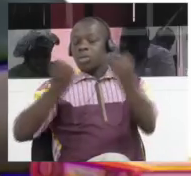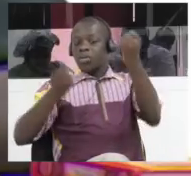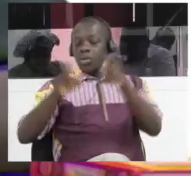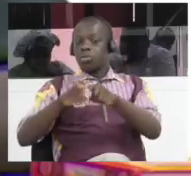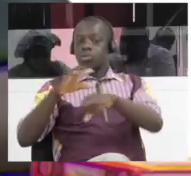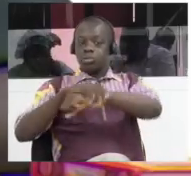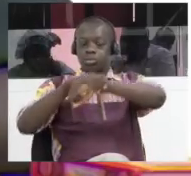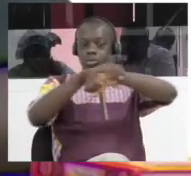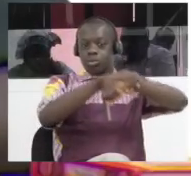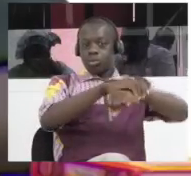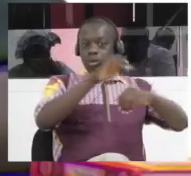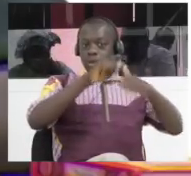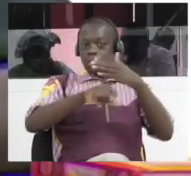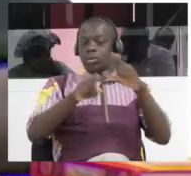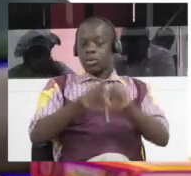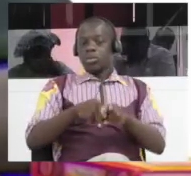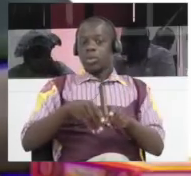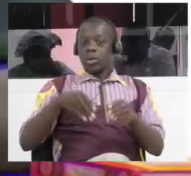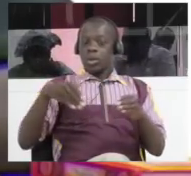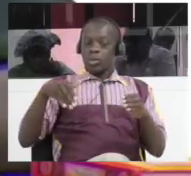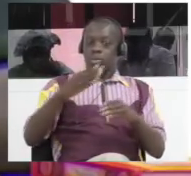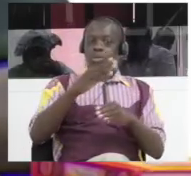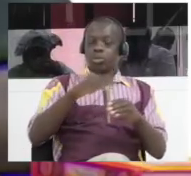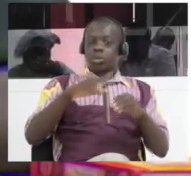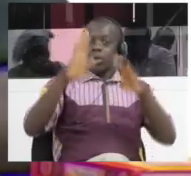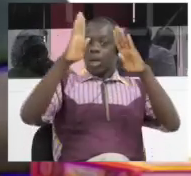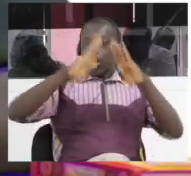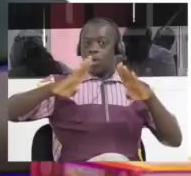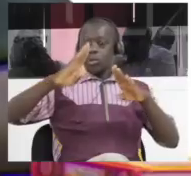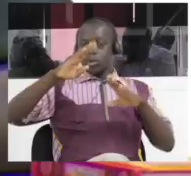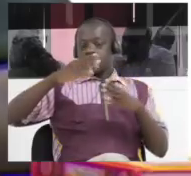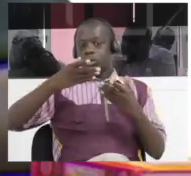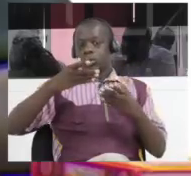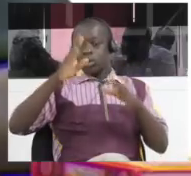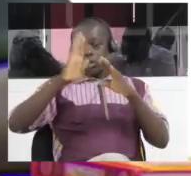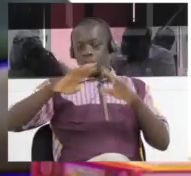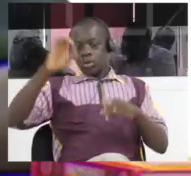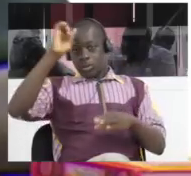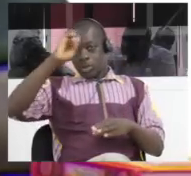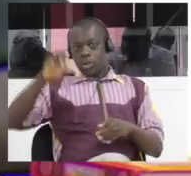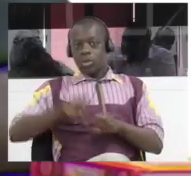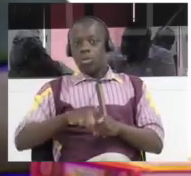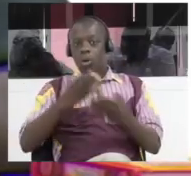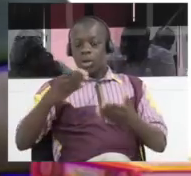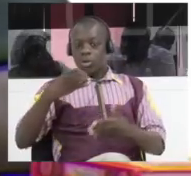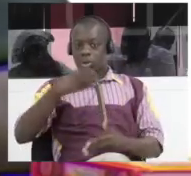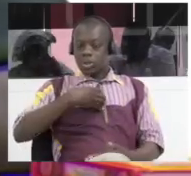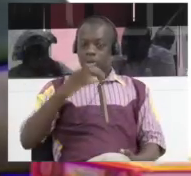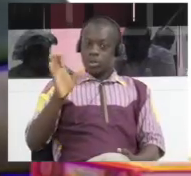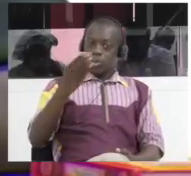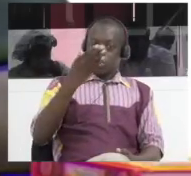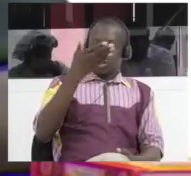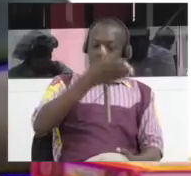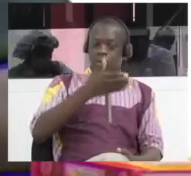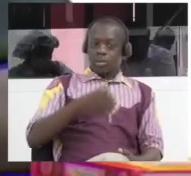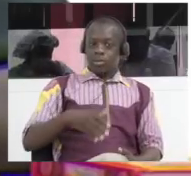Unit drove us to the Albert Market gate of the State House. Why did you decide to go to